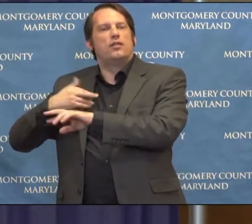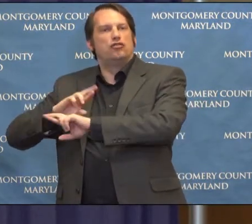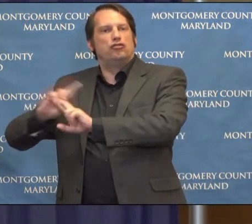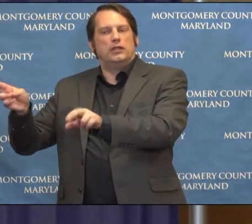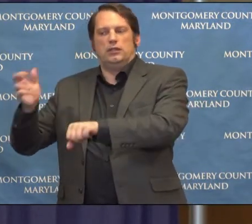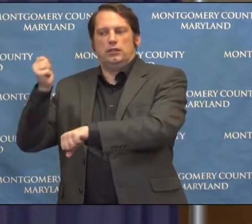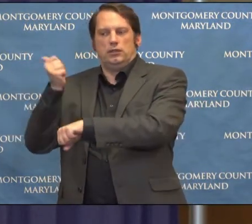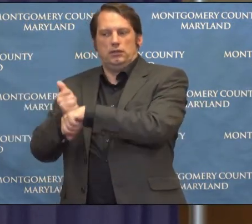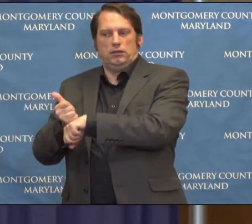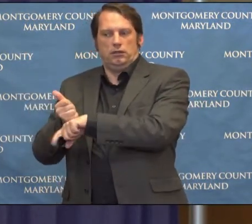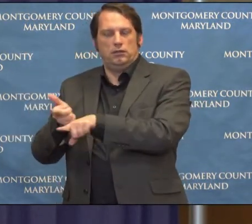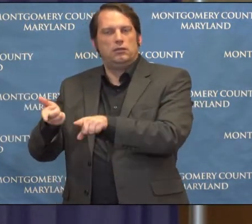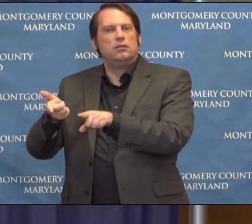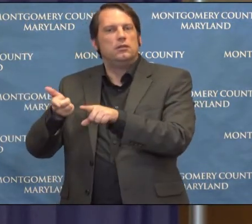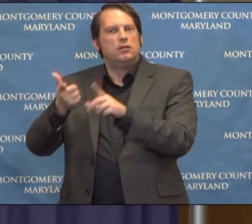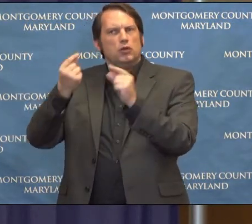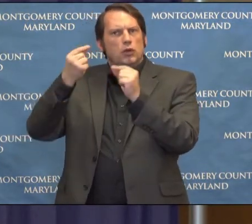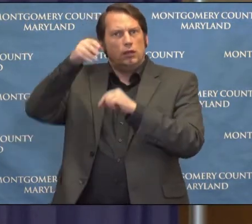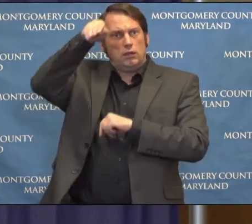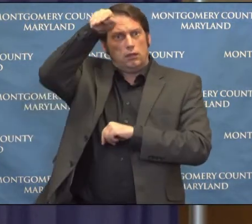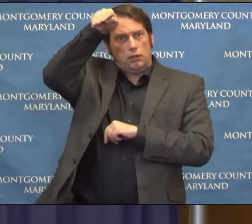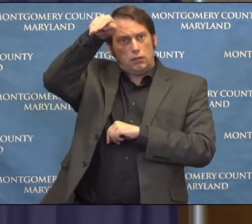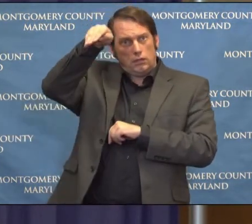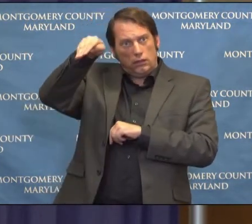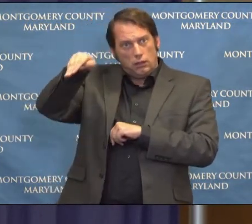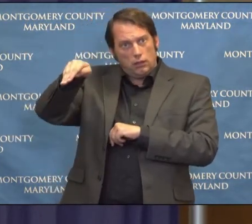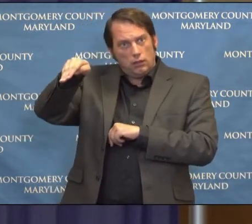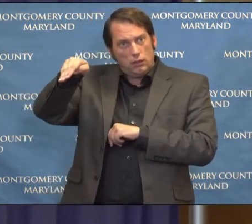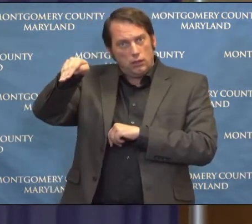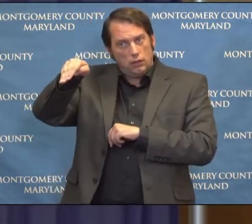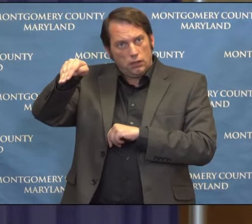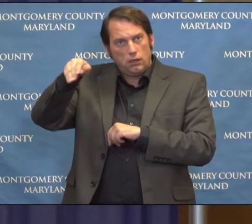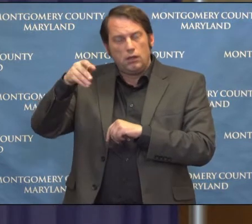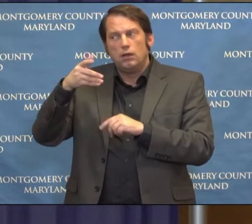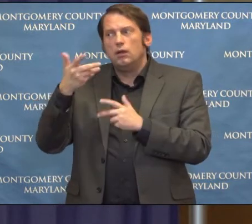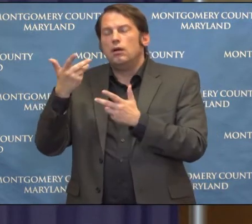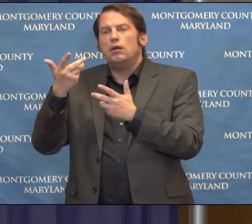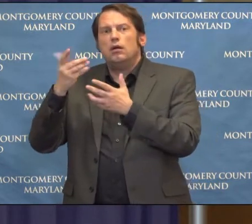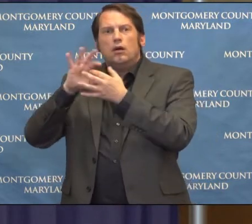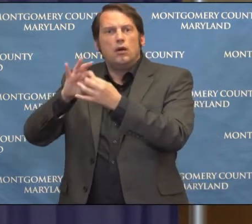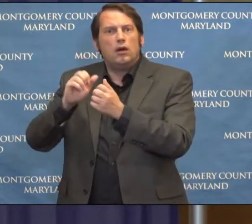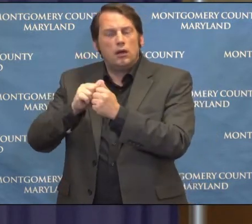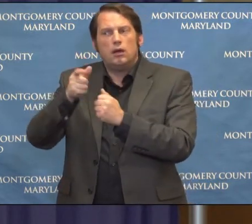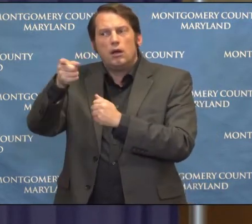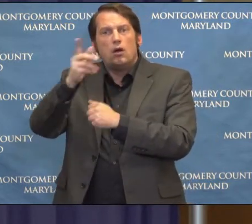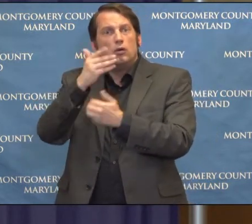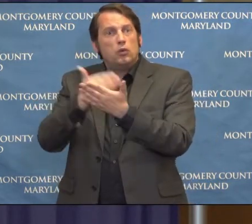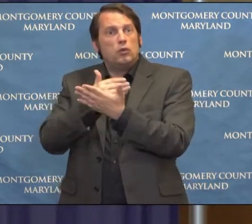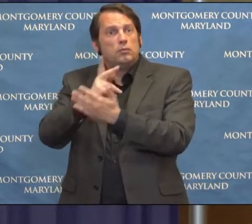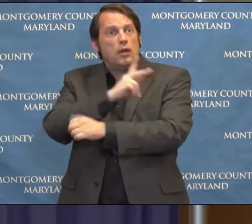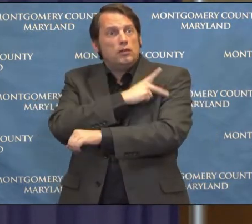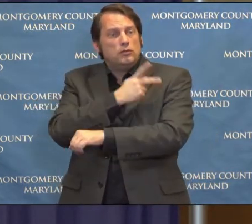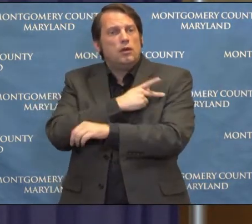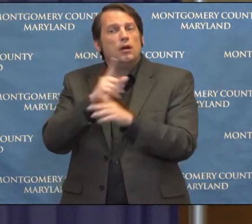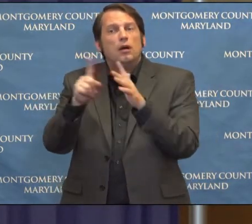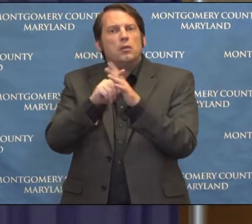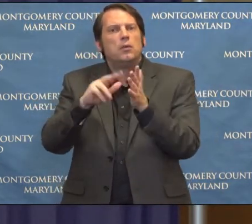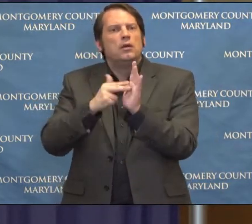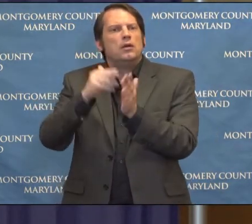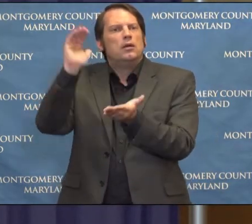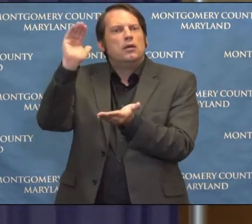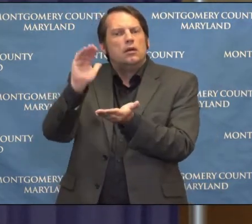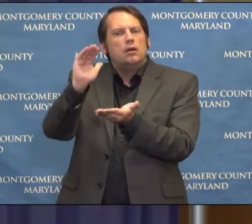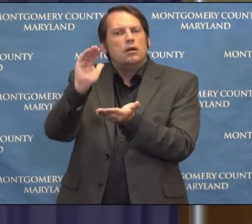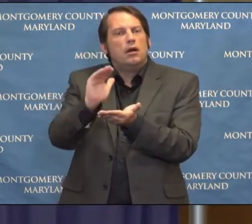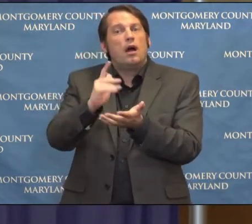we're cutting down on the number of new cases and we're cutting down on the number of deaths and fatalities associated with COVID-19.